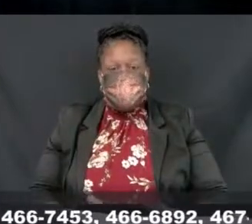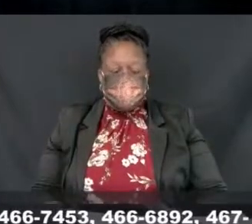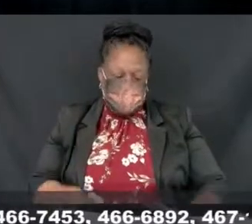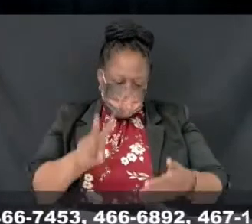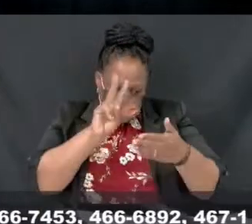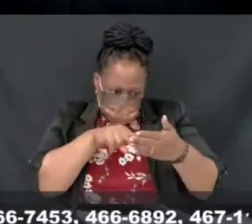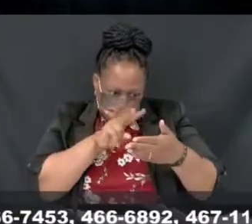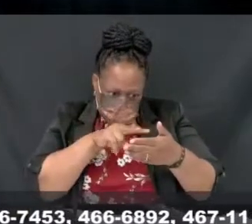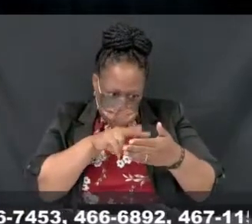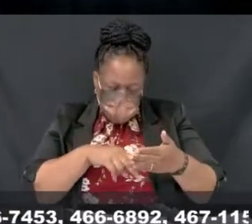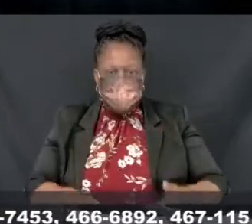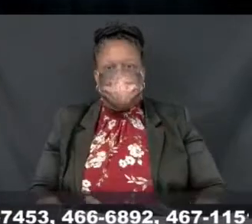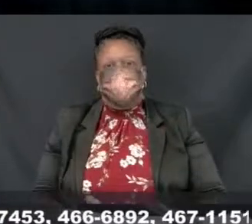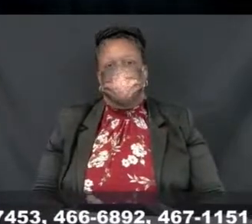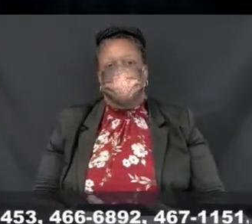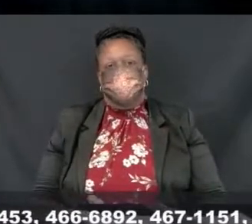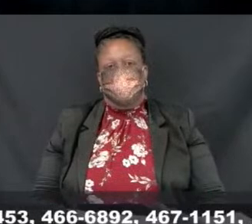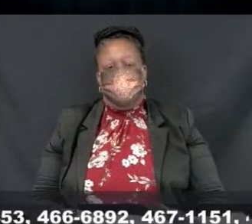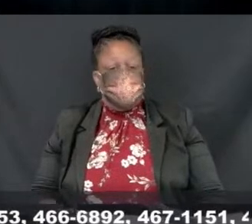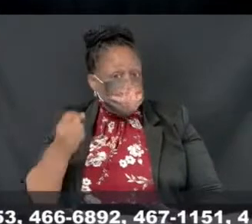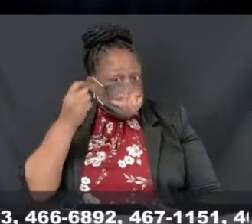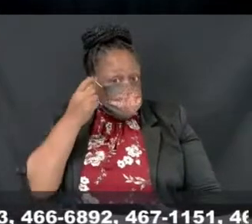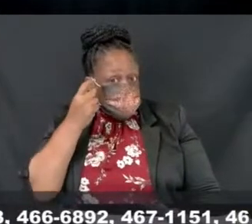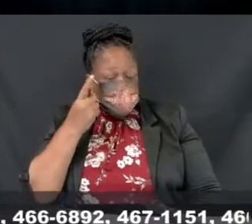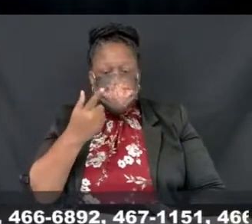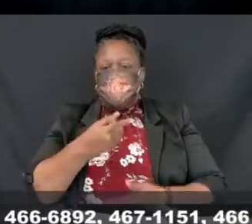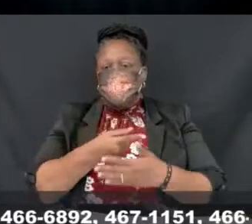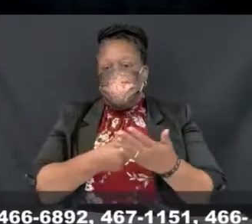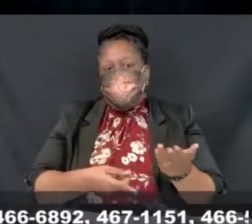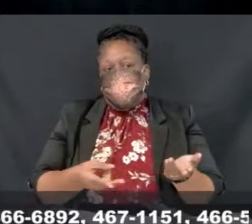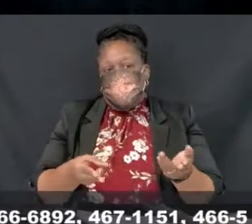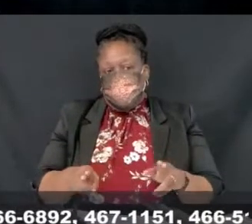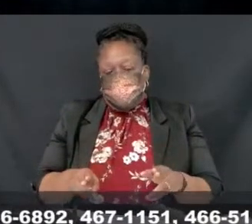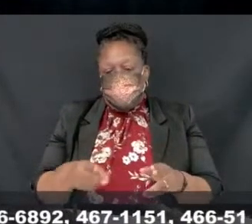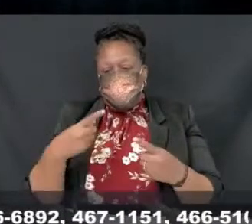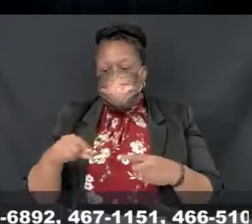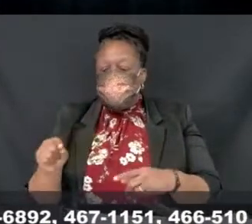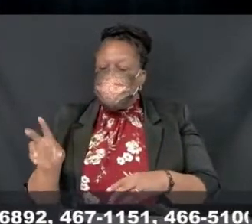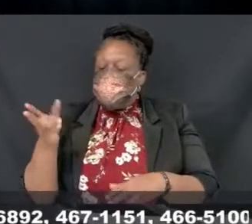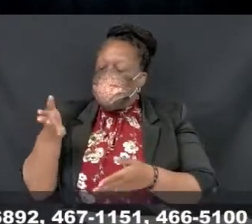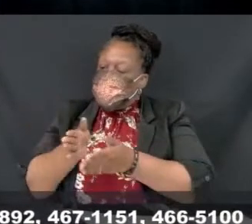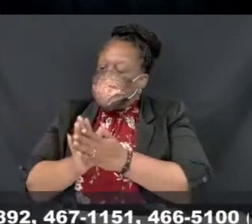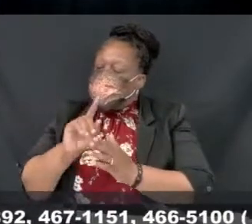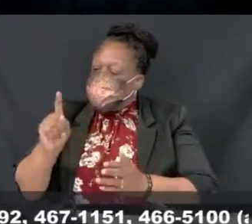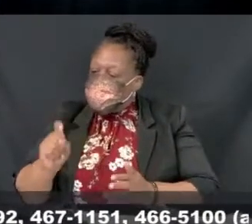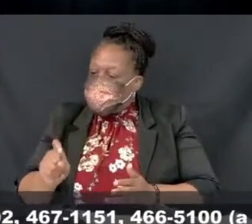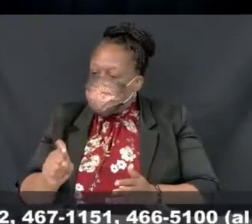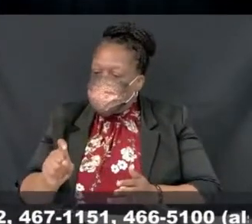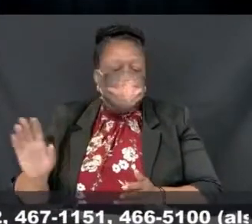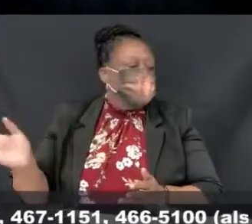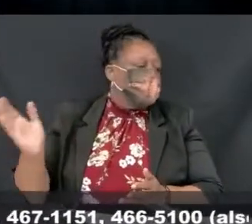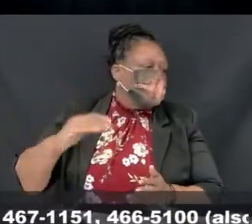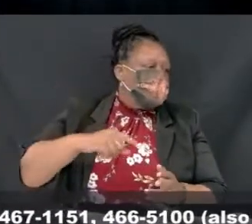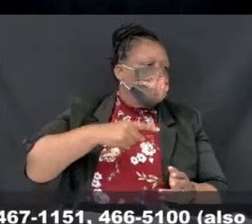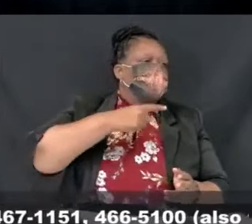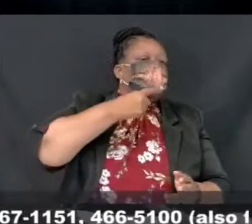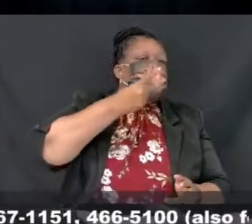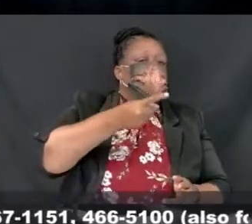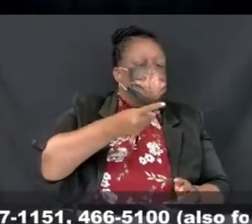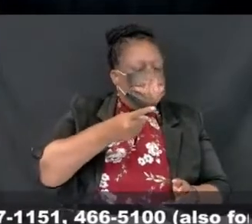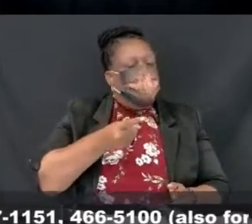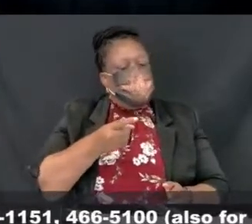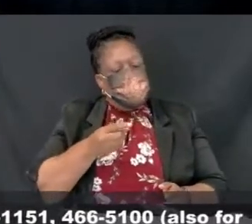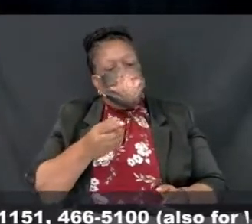So Dr. Laws and Dr. Wilkinson were charged with making sure that they go do the research, and they will come and advise. And when they advise, we